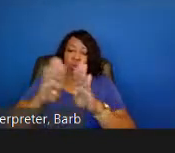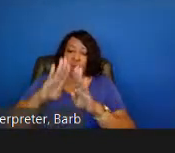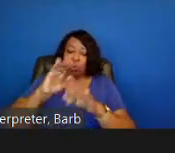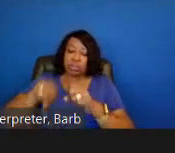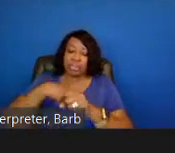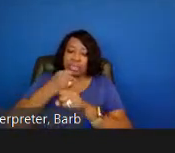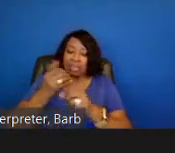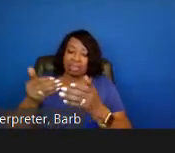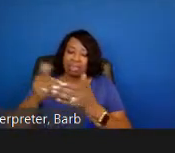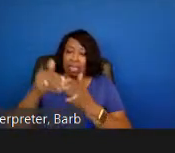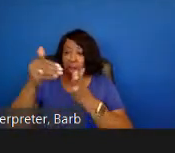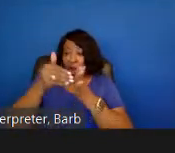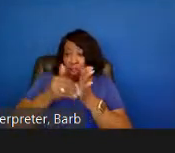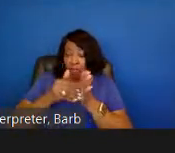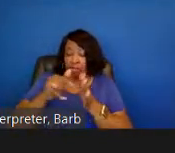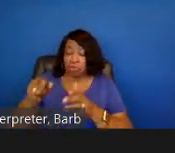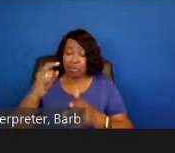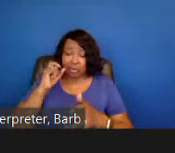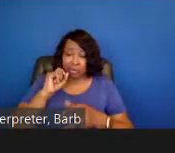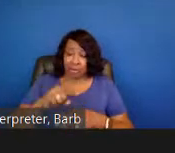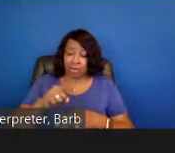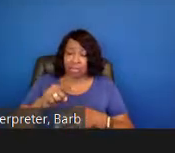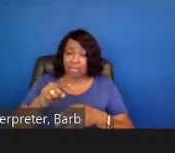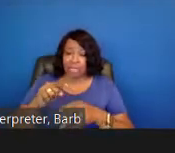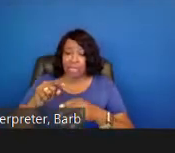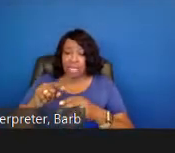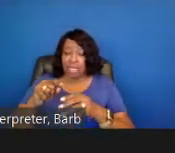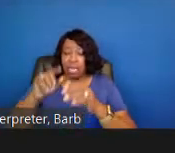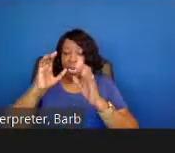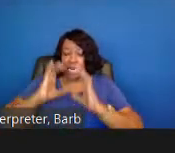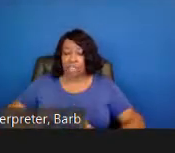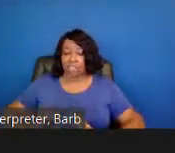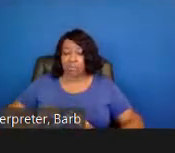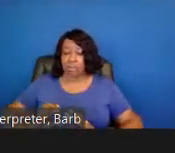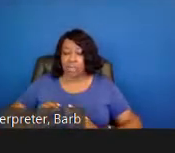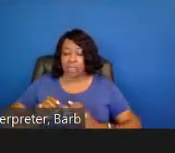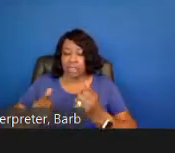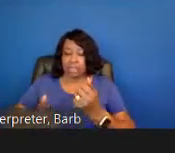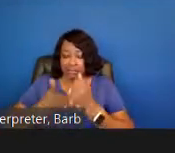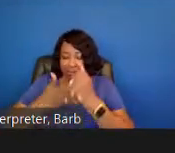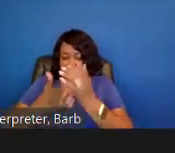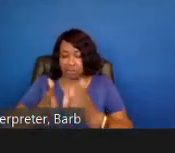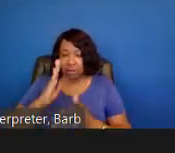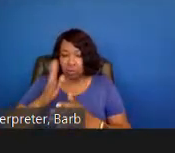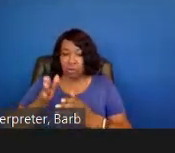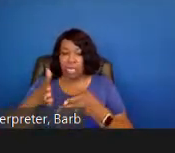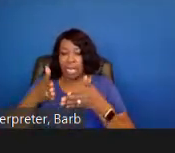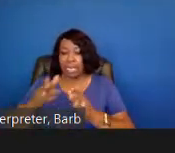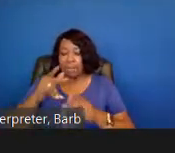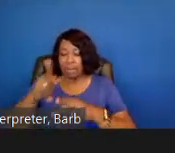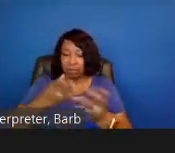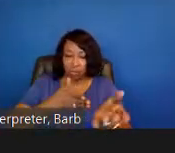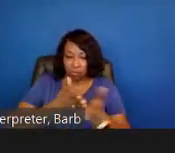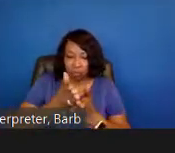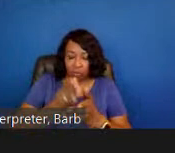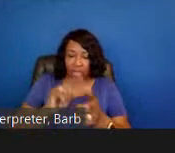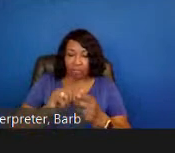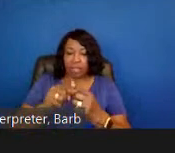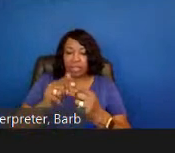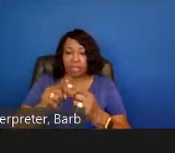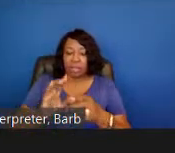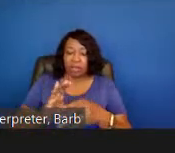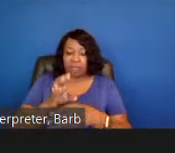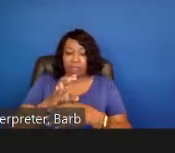so oftentimes you'll see the customer assistant will stand there and let people through, and then they'll force the gate closed so it locks, and then they can do 3